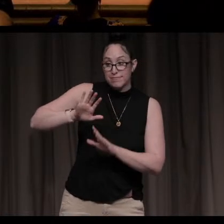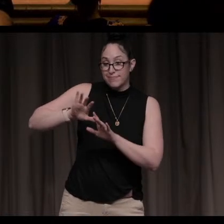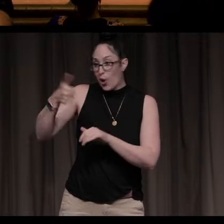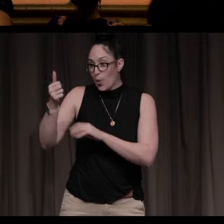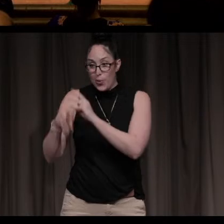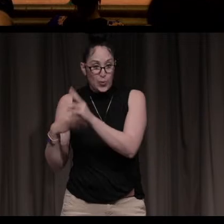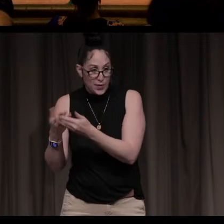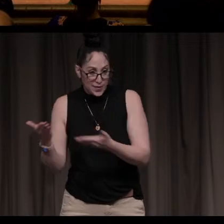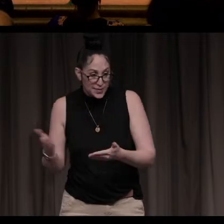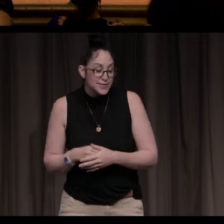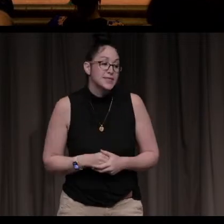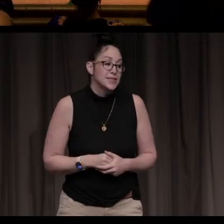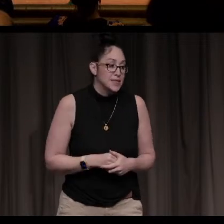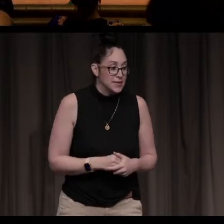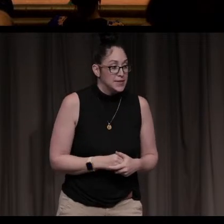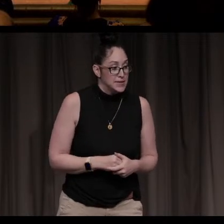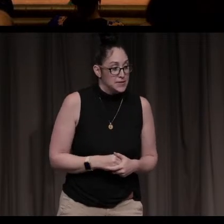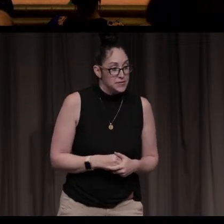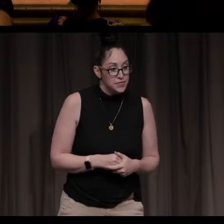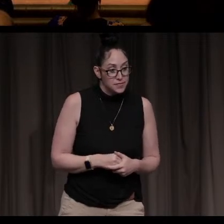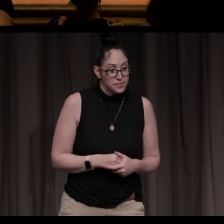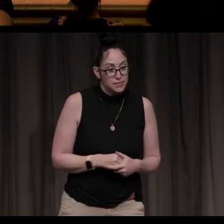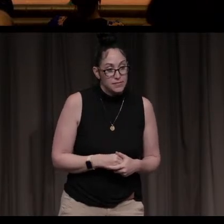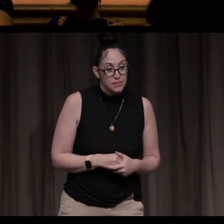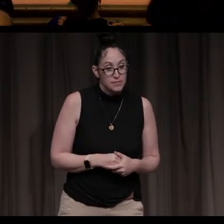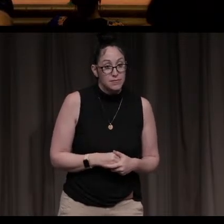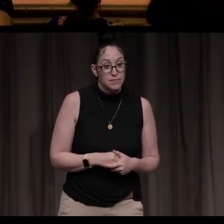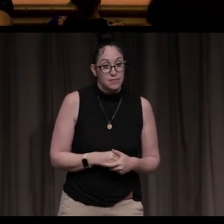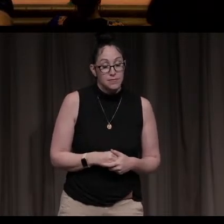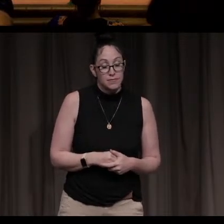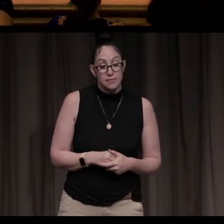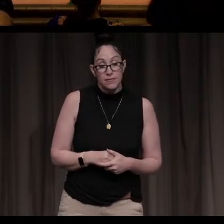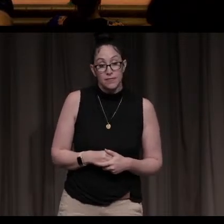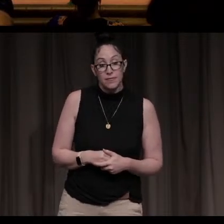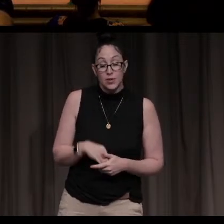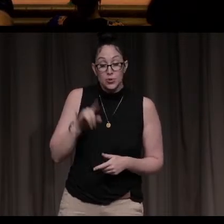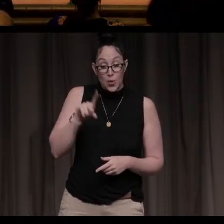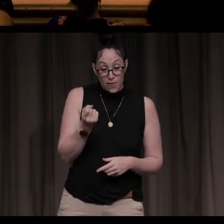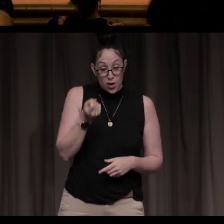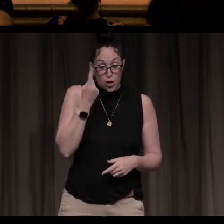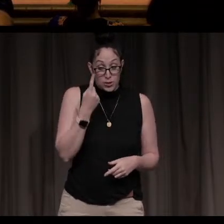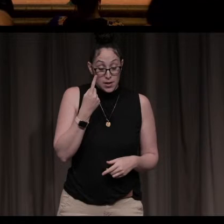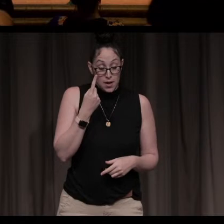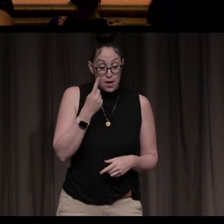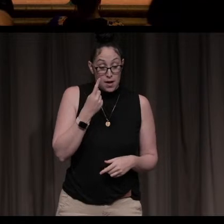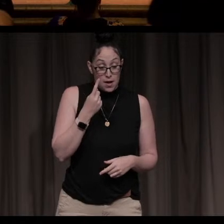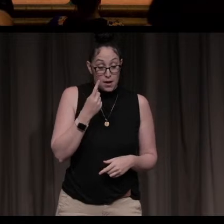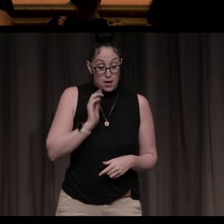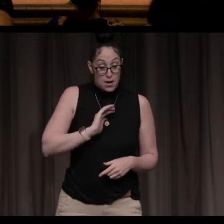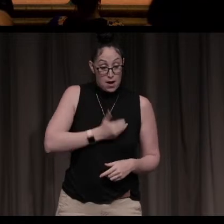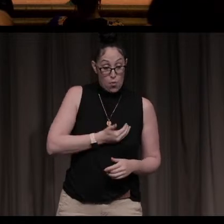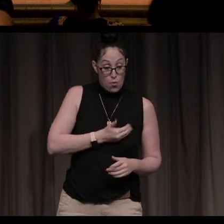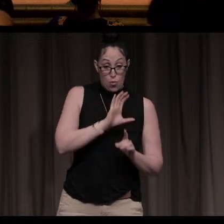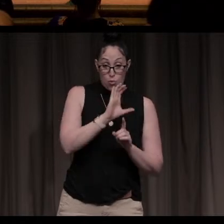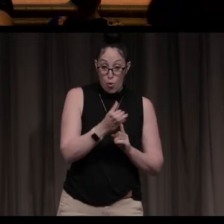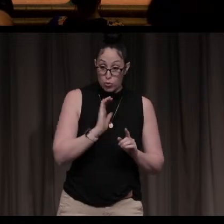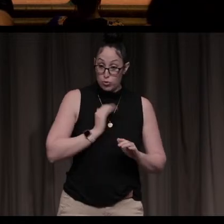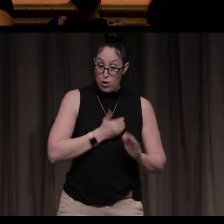too. So just as you have to learn to understand and respect where we're coming from, I think we have